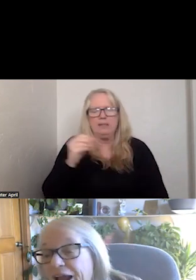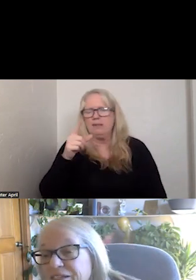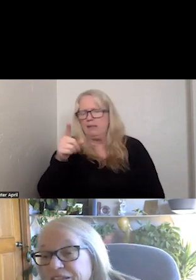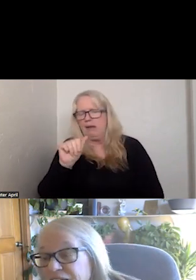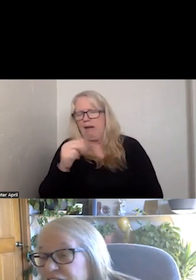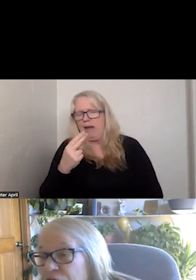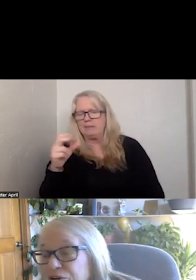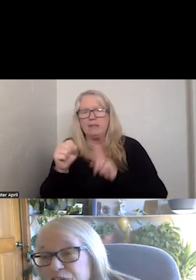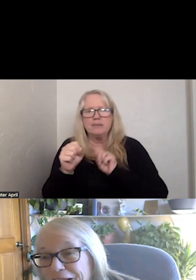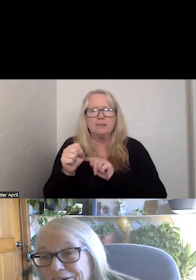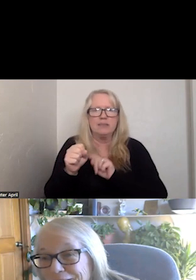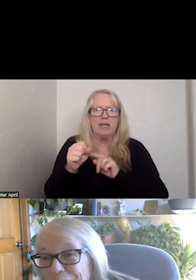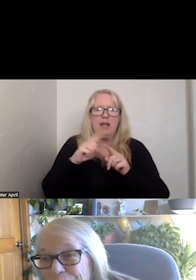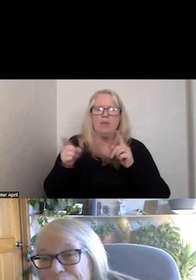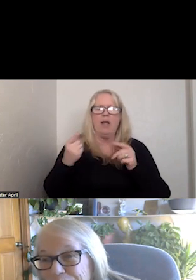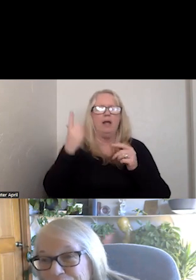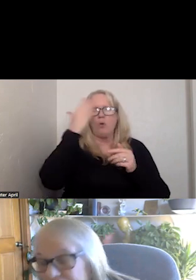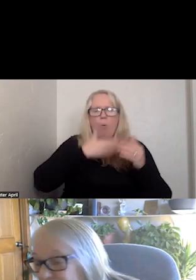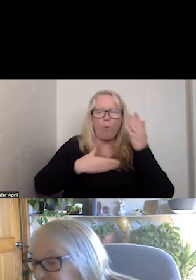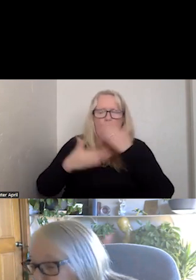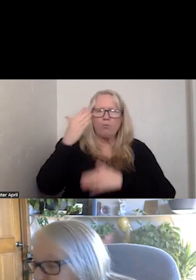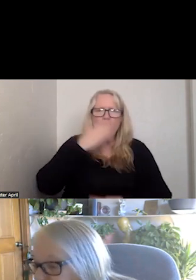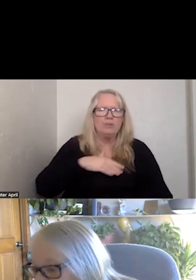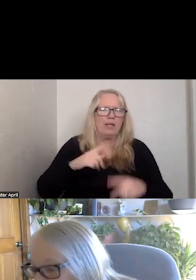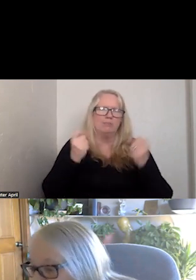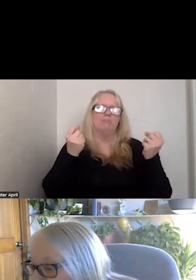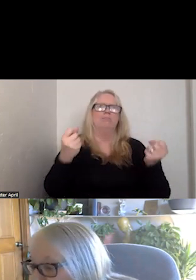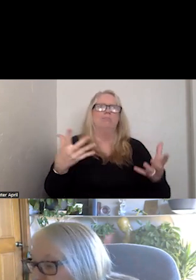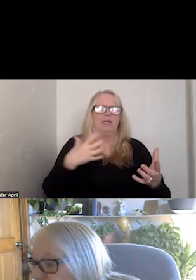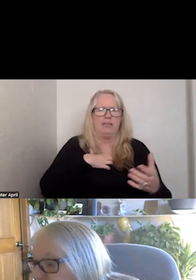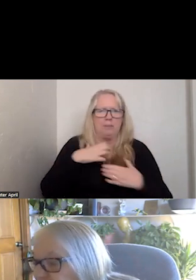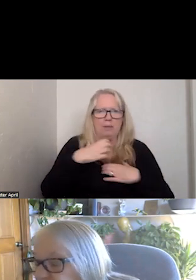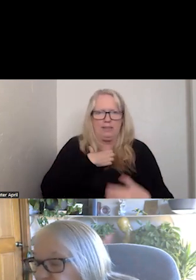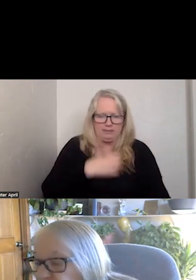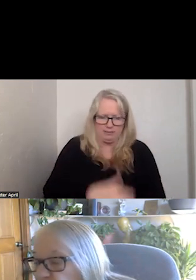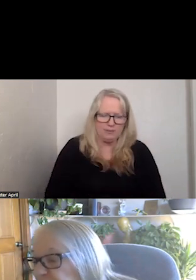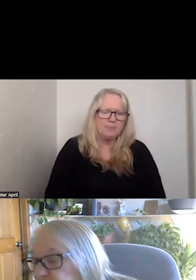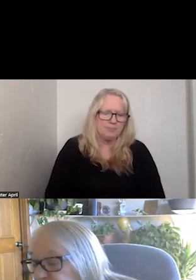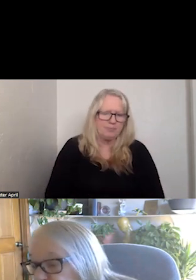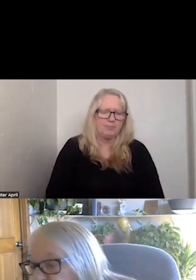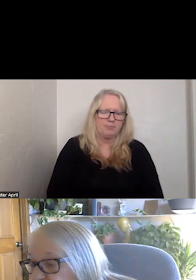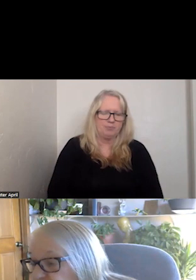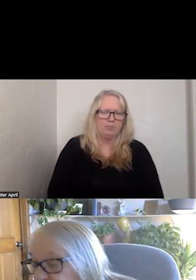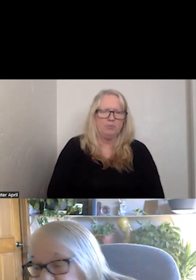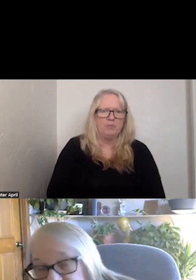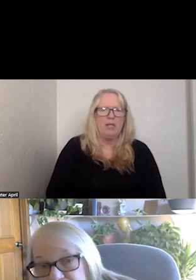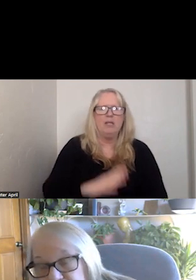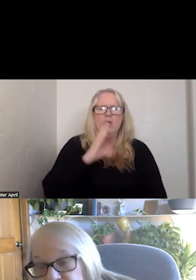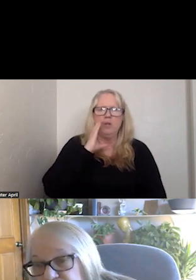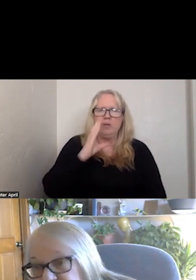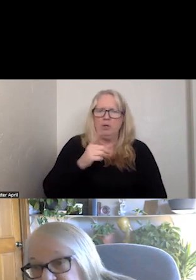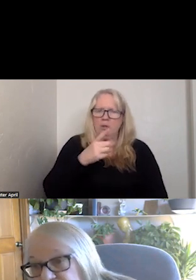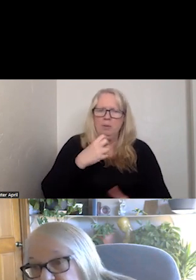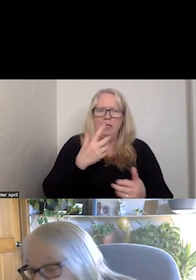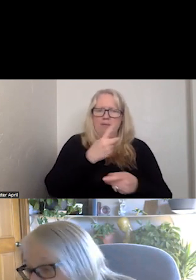of access oversight, we've got a lot of complaints about. And so this will be putting peers and family